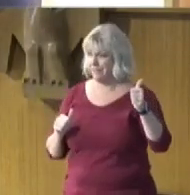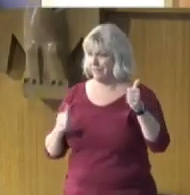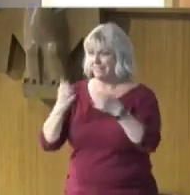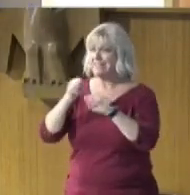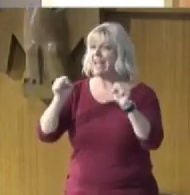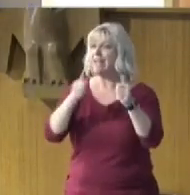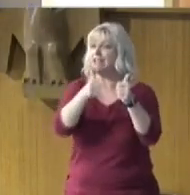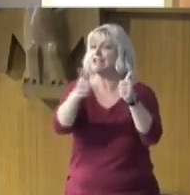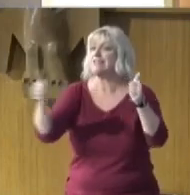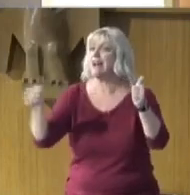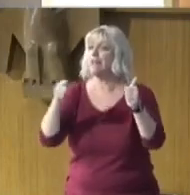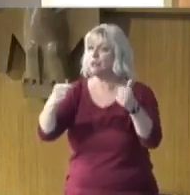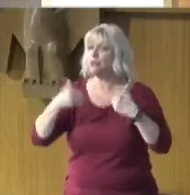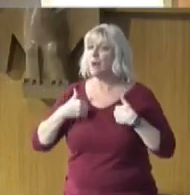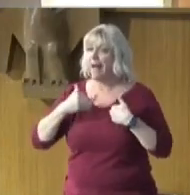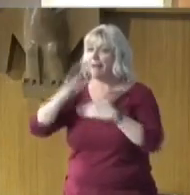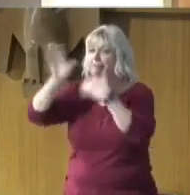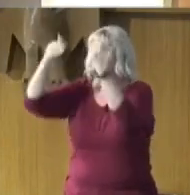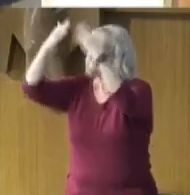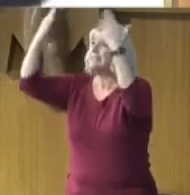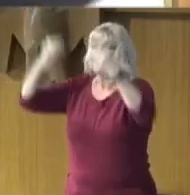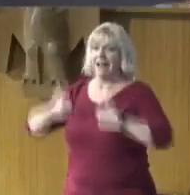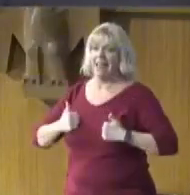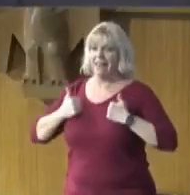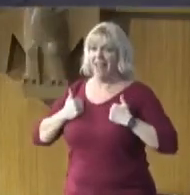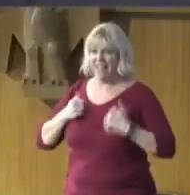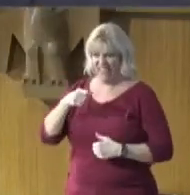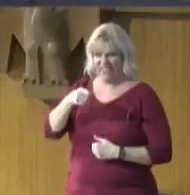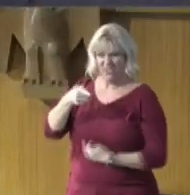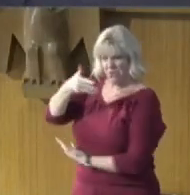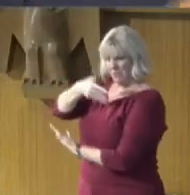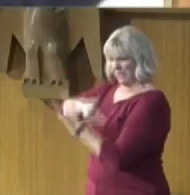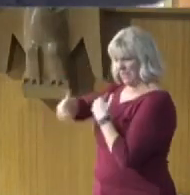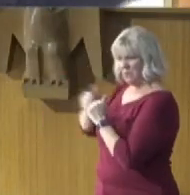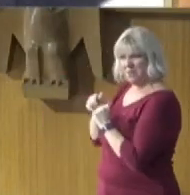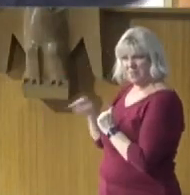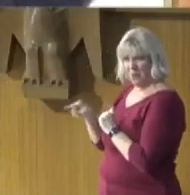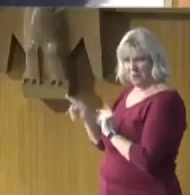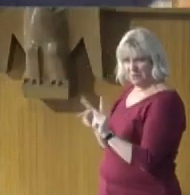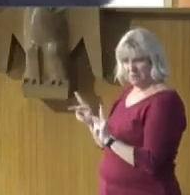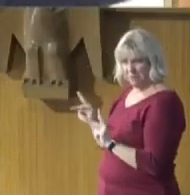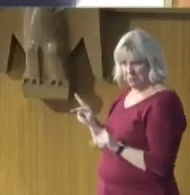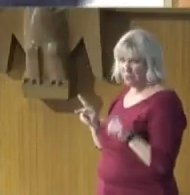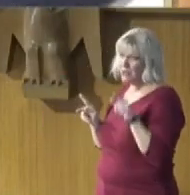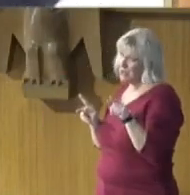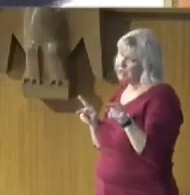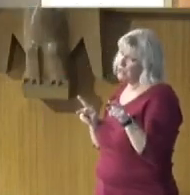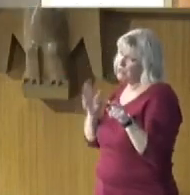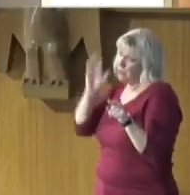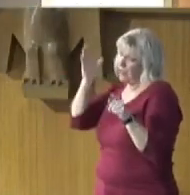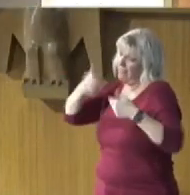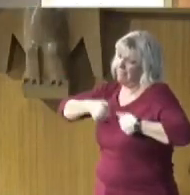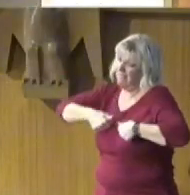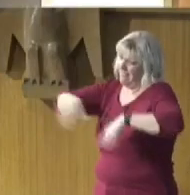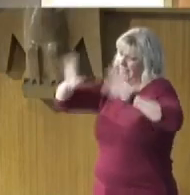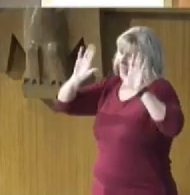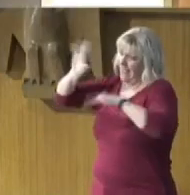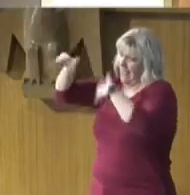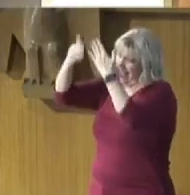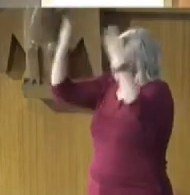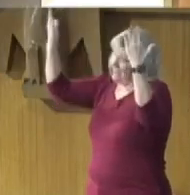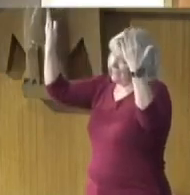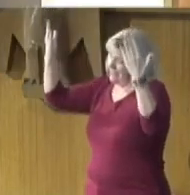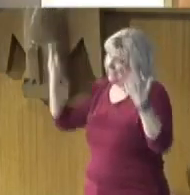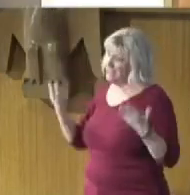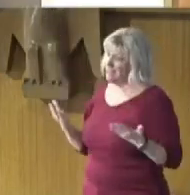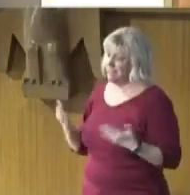have eternal life at stake, and if you associate with them, you will put all of that at risk. He